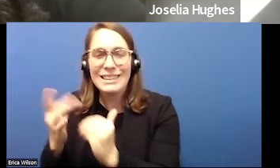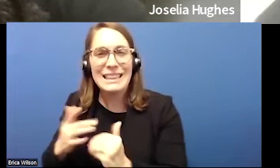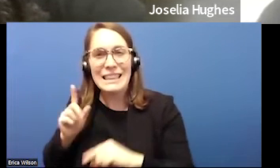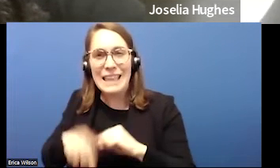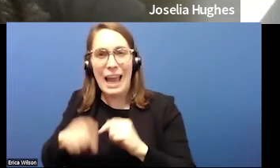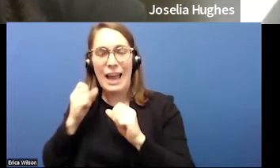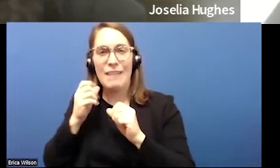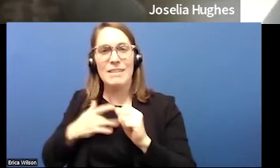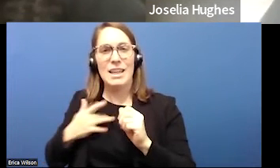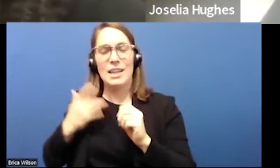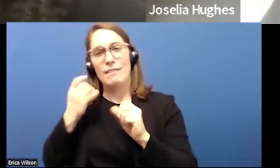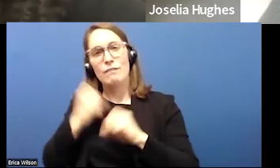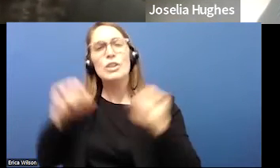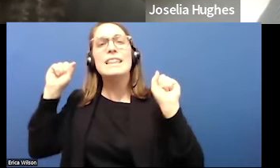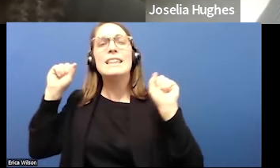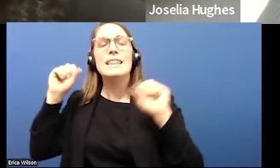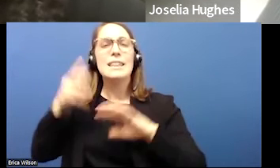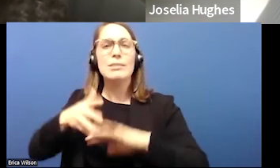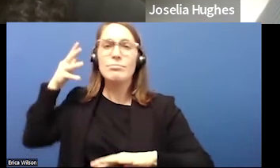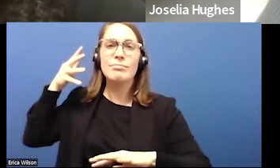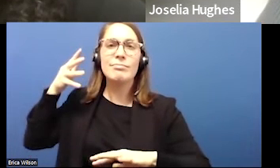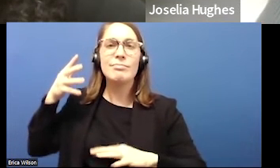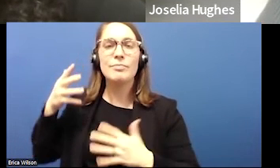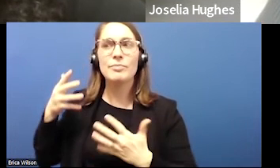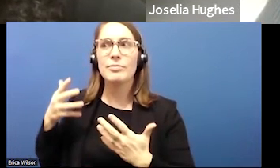I see, I feel like I see